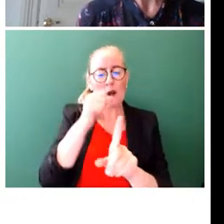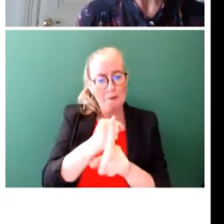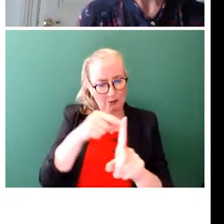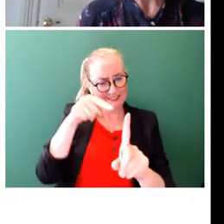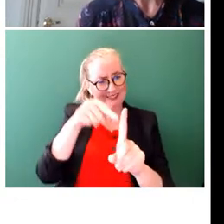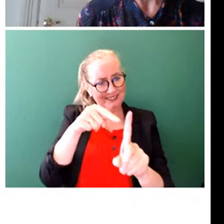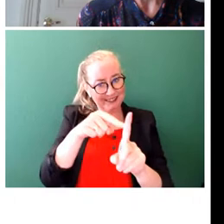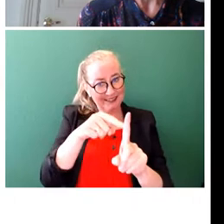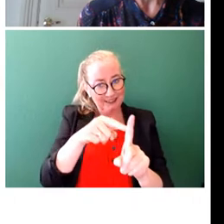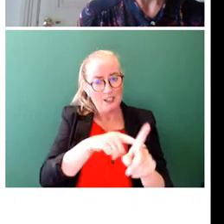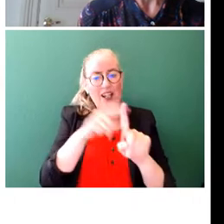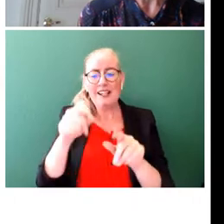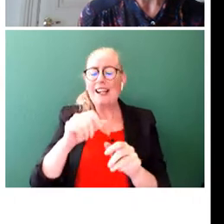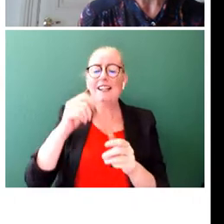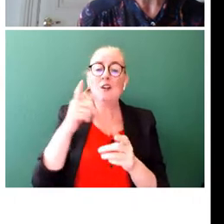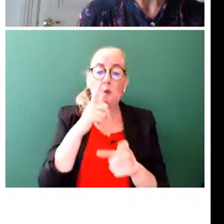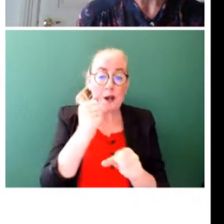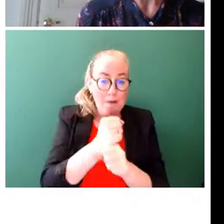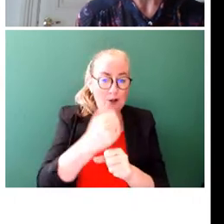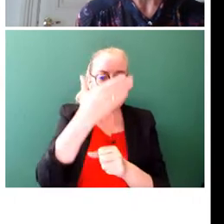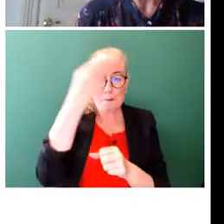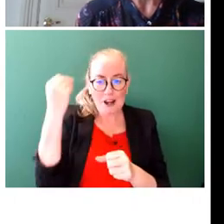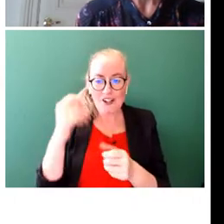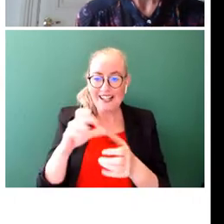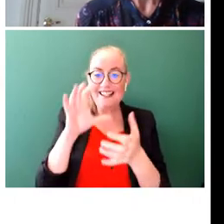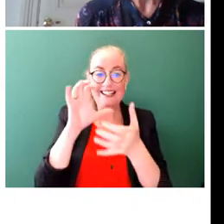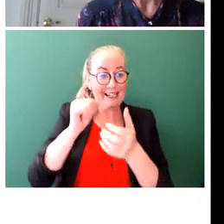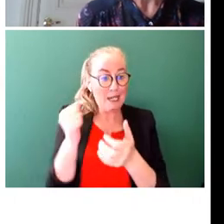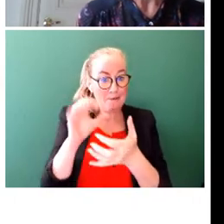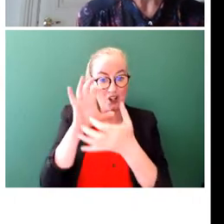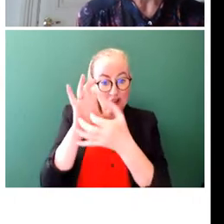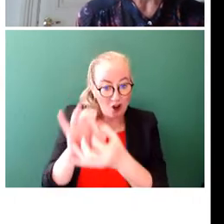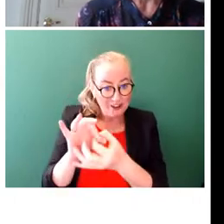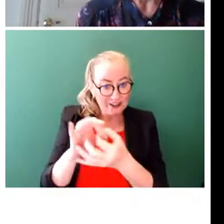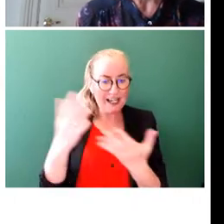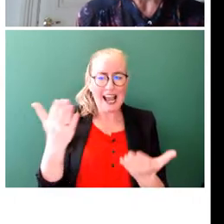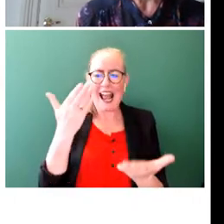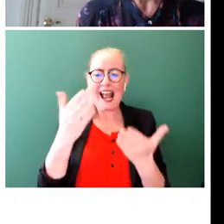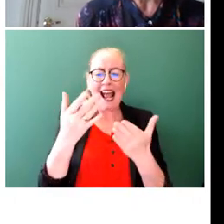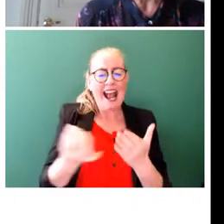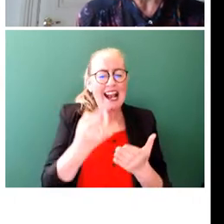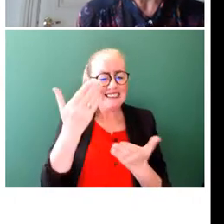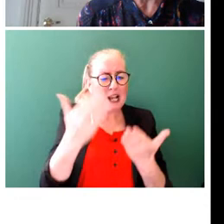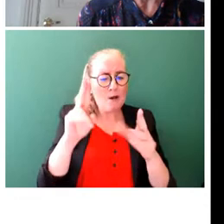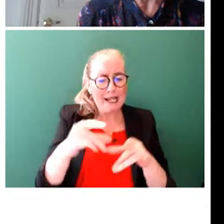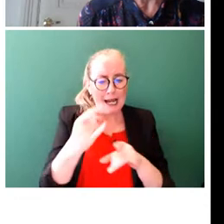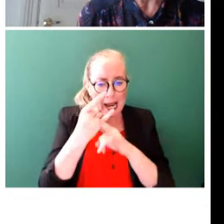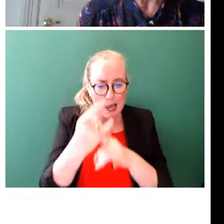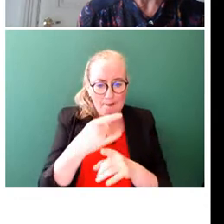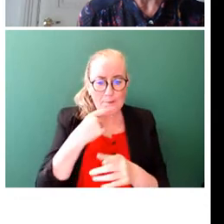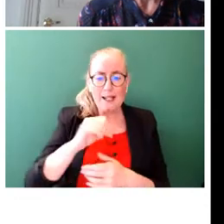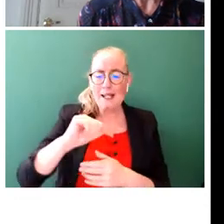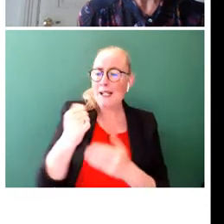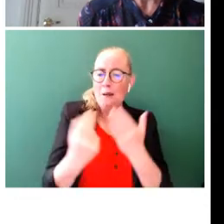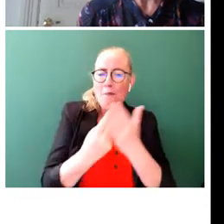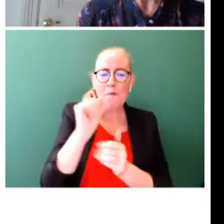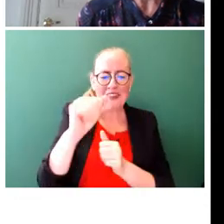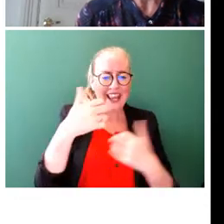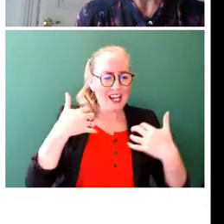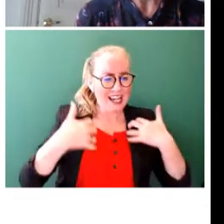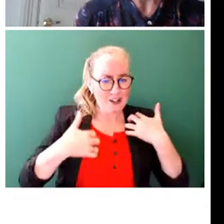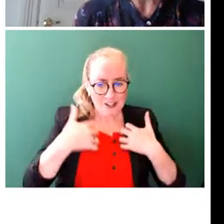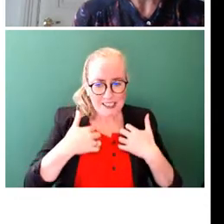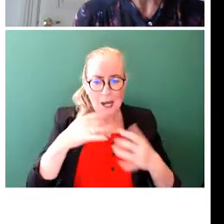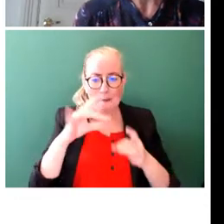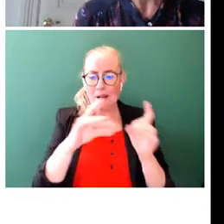we stay in touch with a person, that we ask how we can help, that we support somebody to keep up their hobbies and interests, and that we make